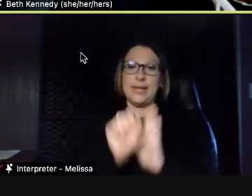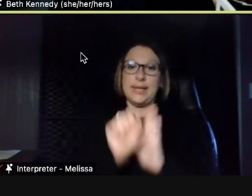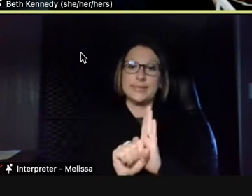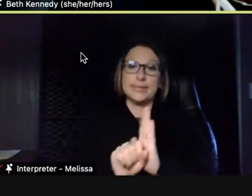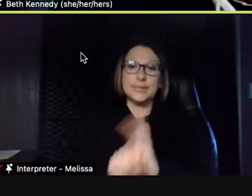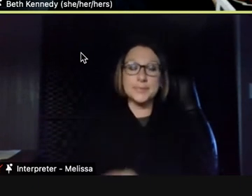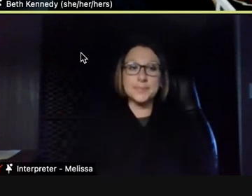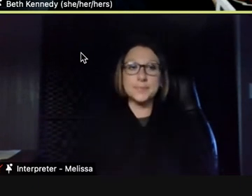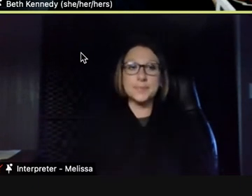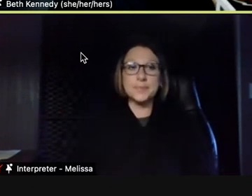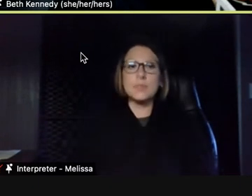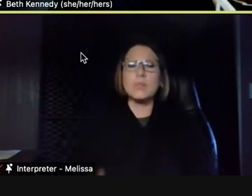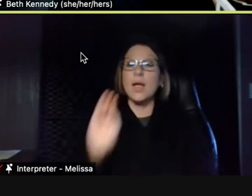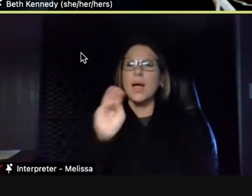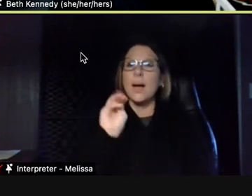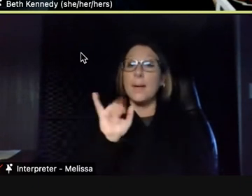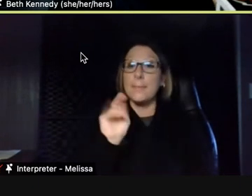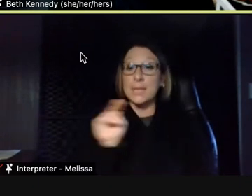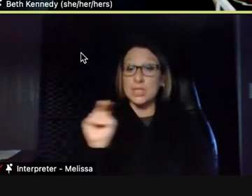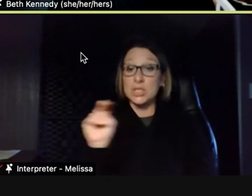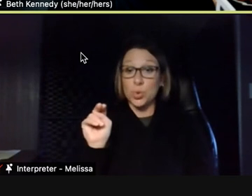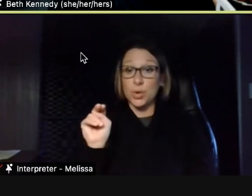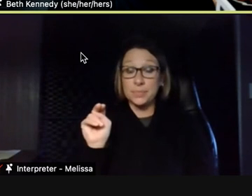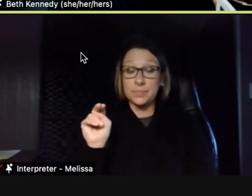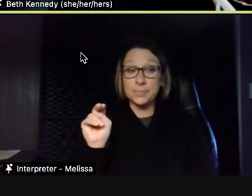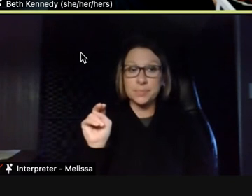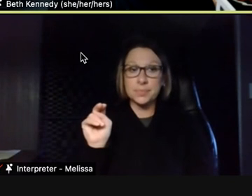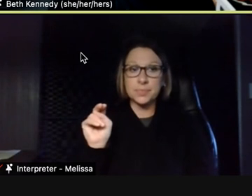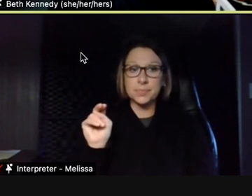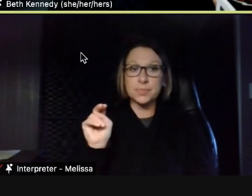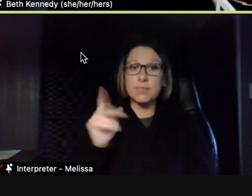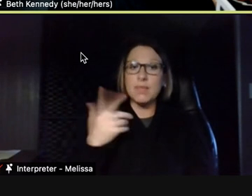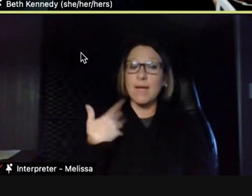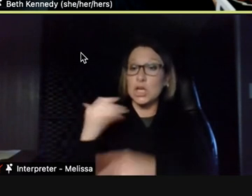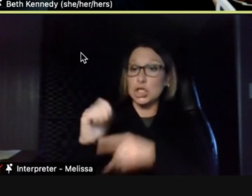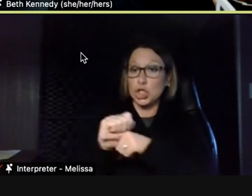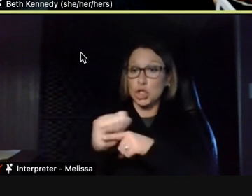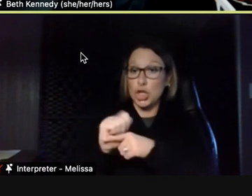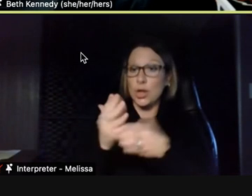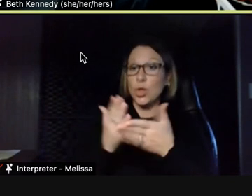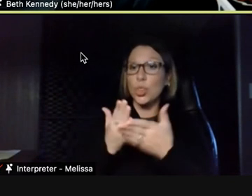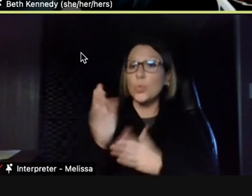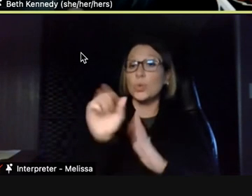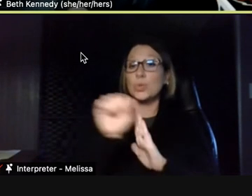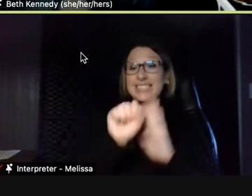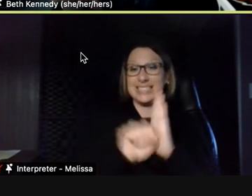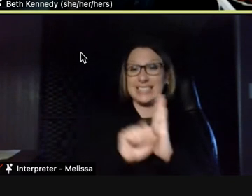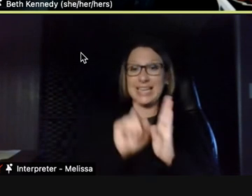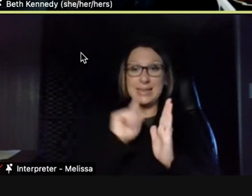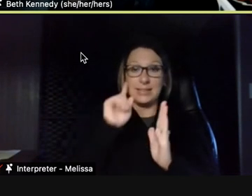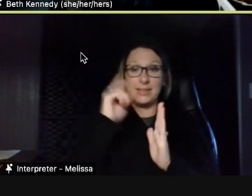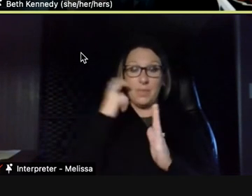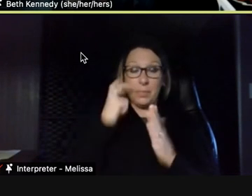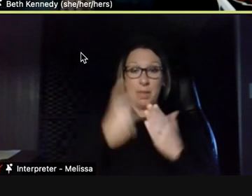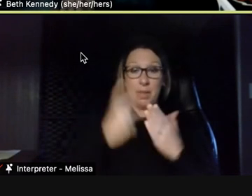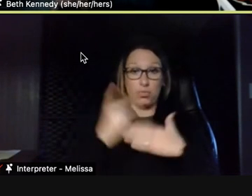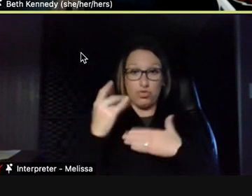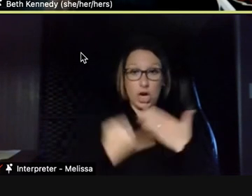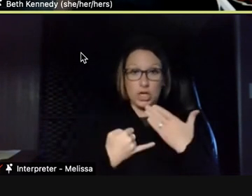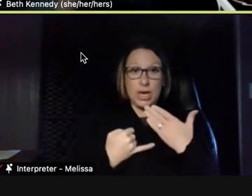And Minnesota, they have a training through their state deafblind project that it's a